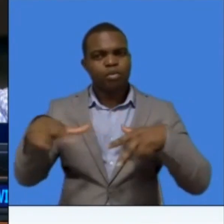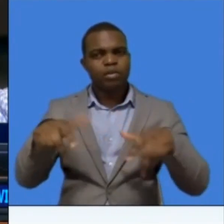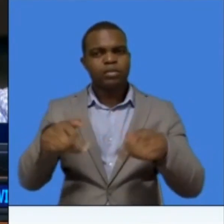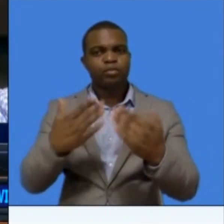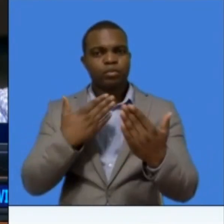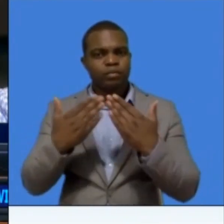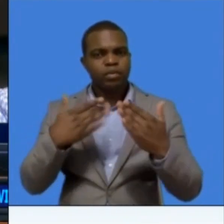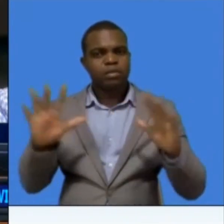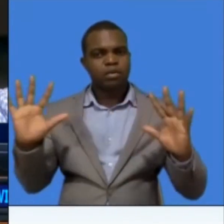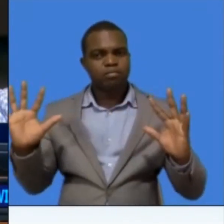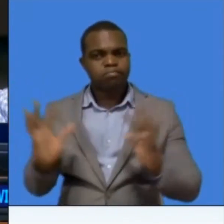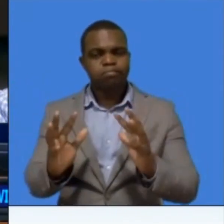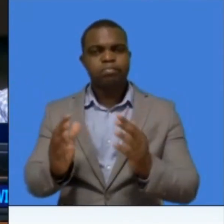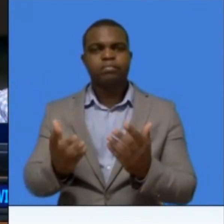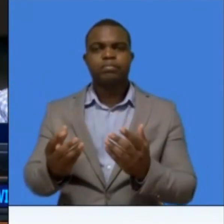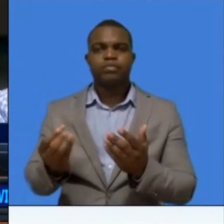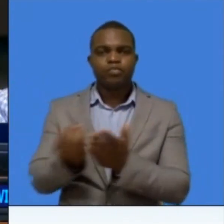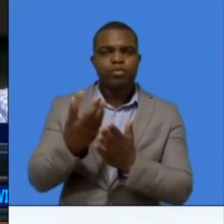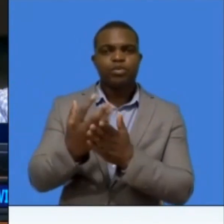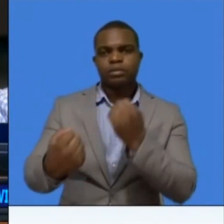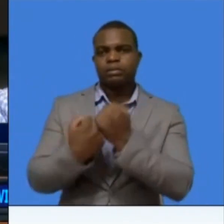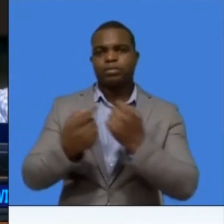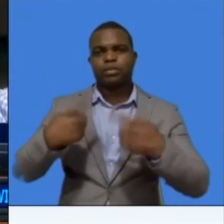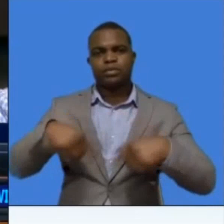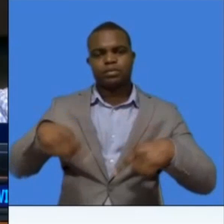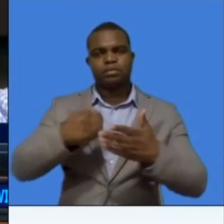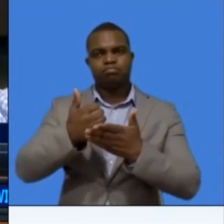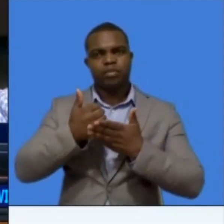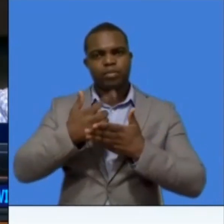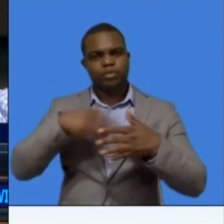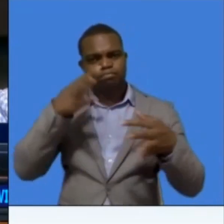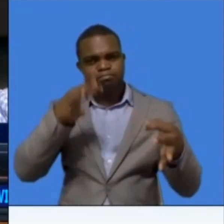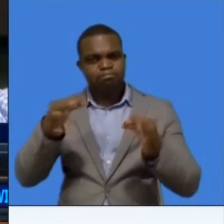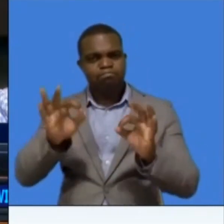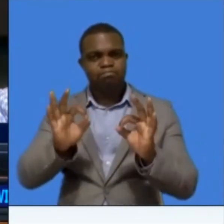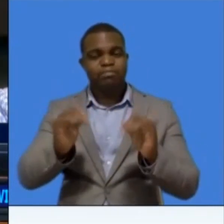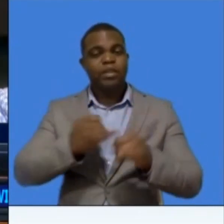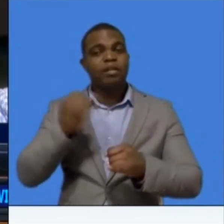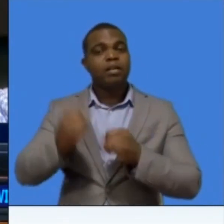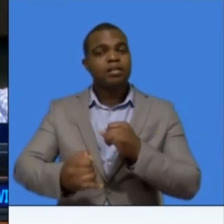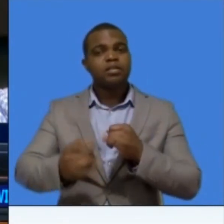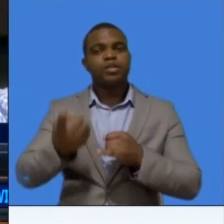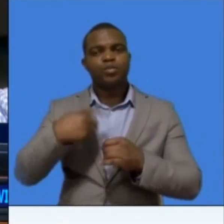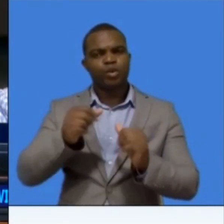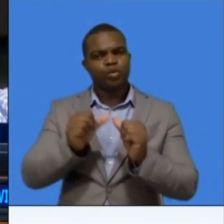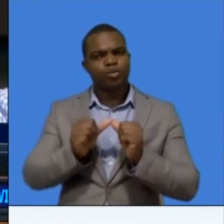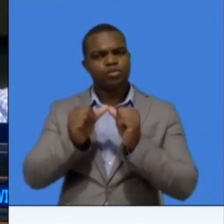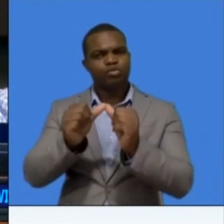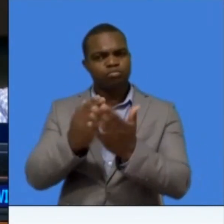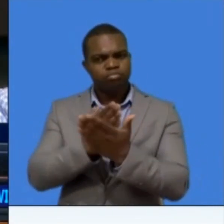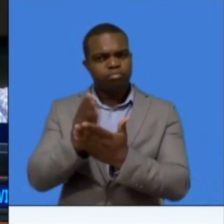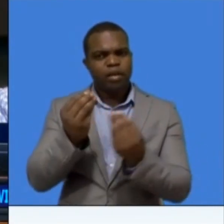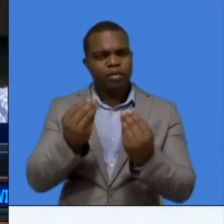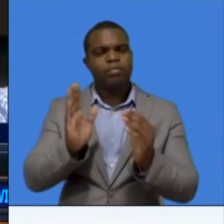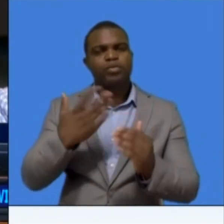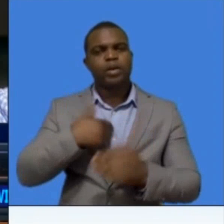journey, let us remember how far we have come, not just how far we have to go. We are not where we want to be, but neither